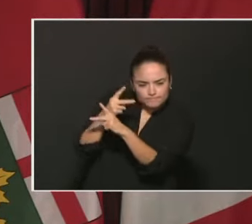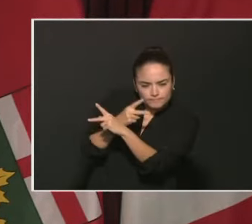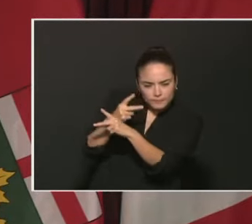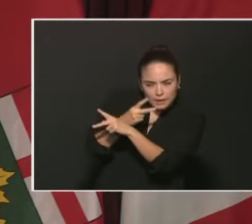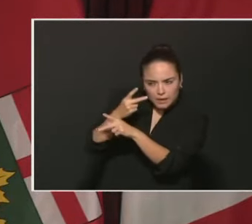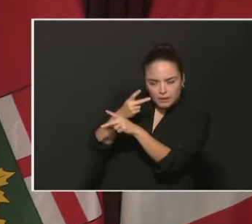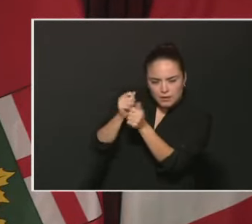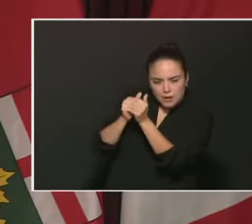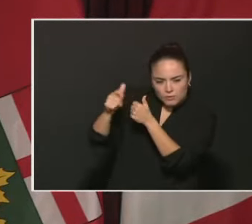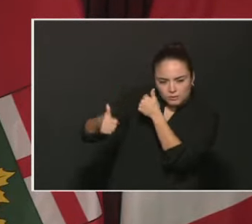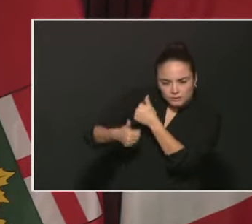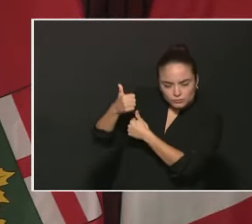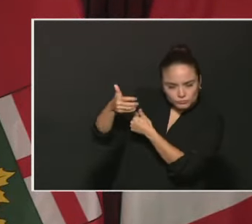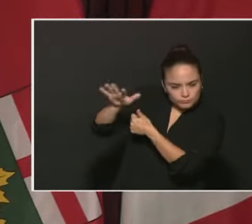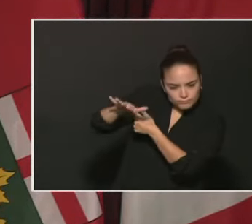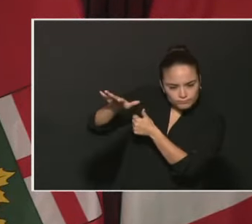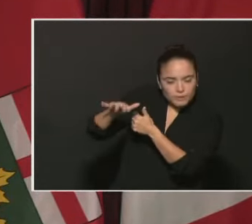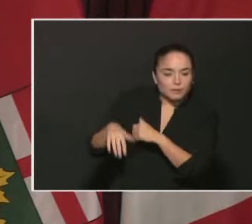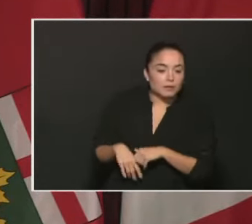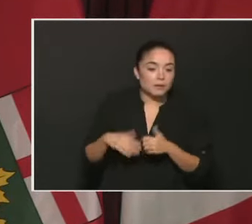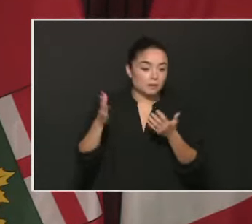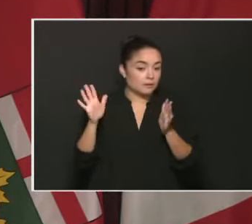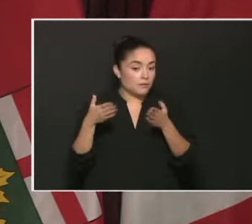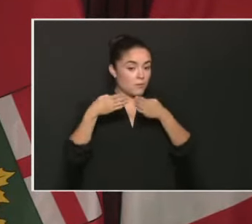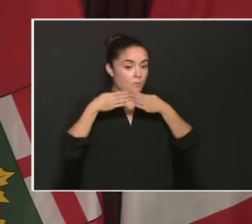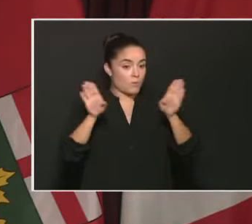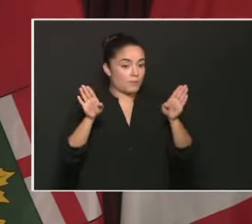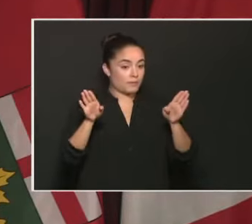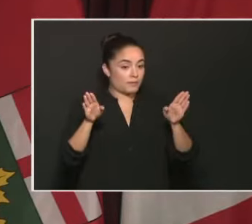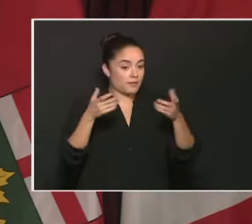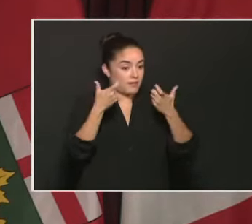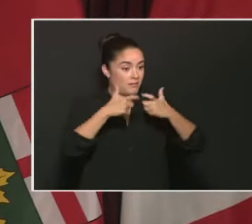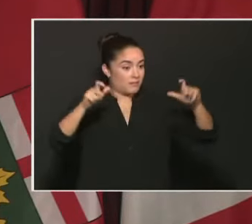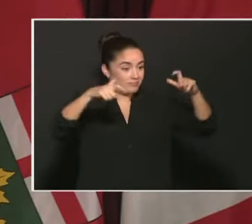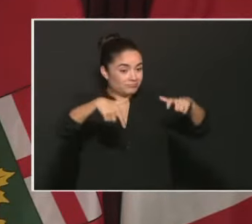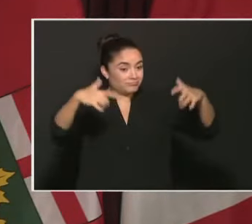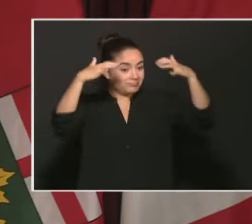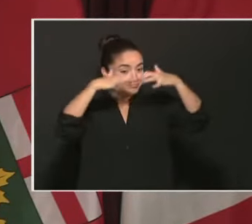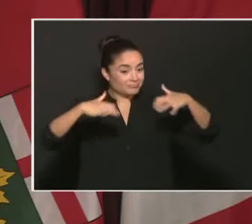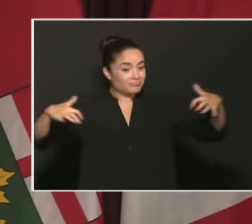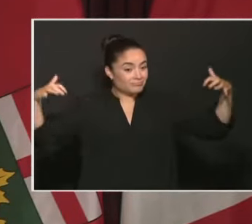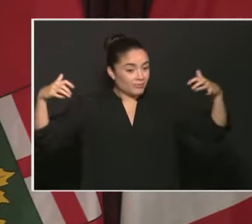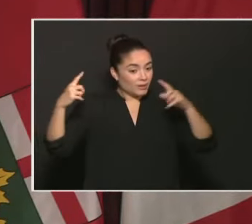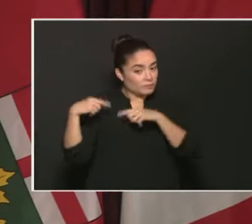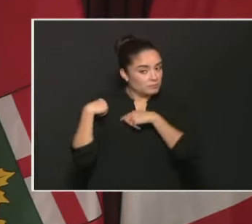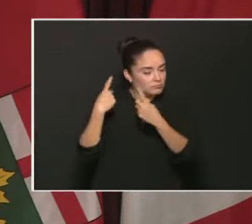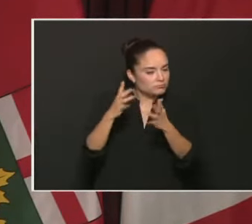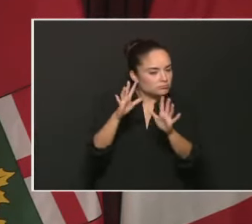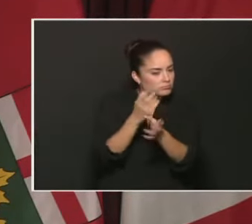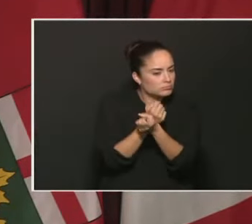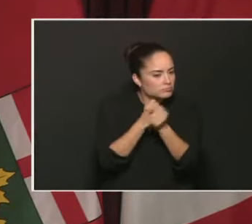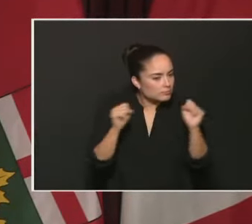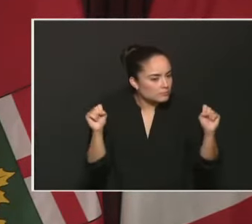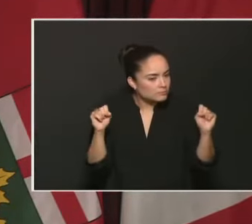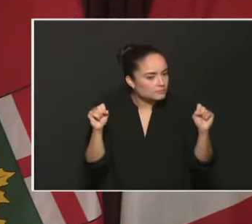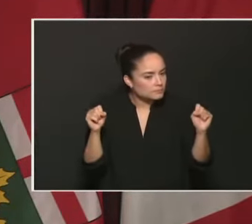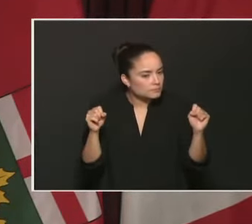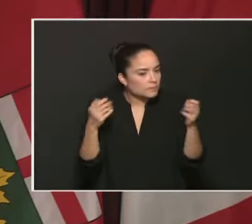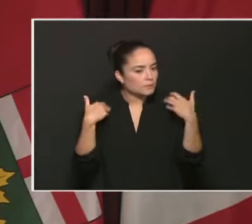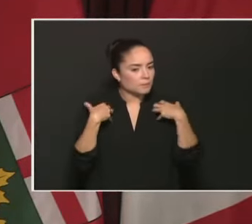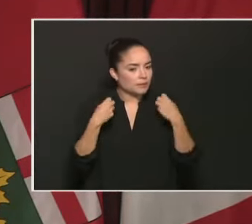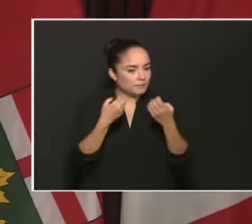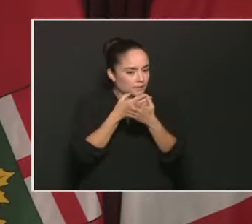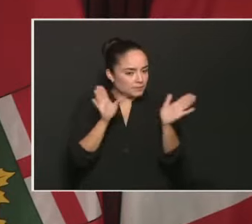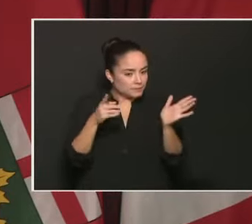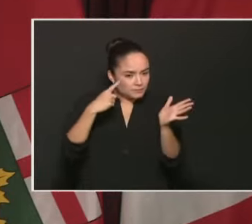that opening of the larger venues has been safe. We're in regular contact with our public health agencies such as Toronto